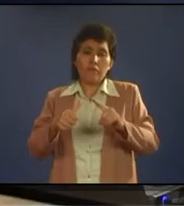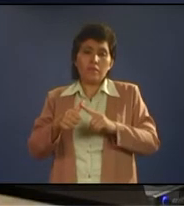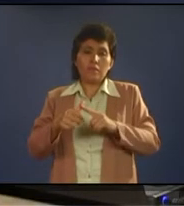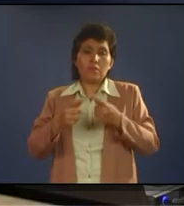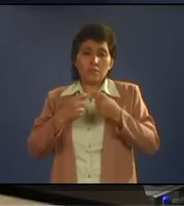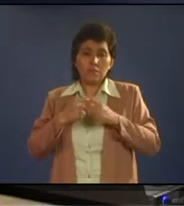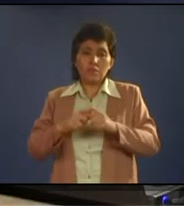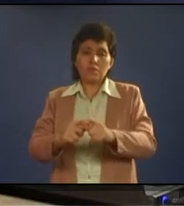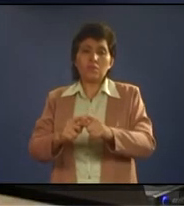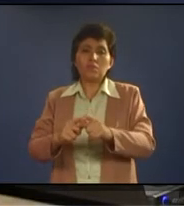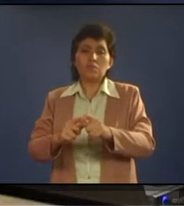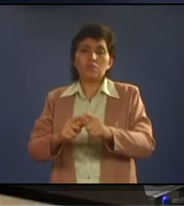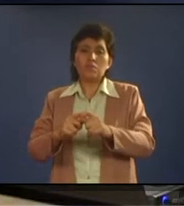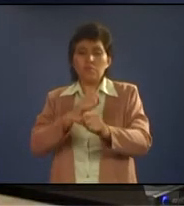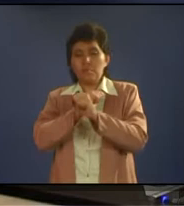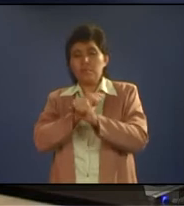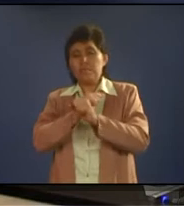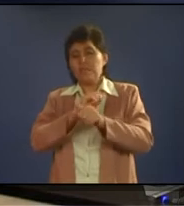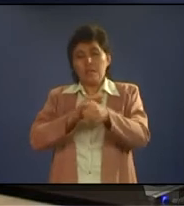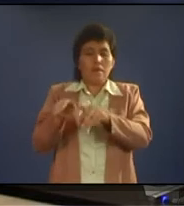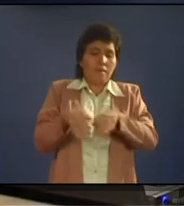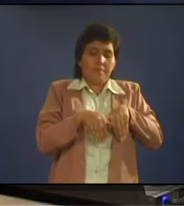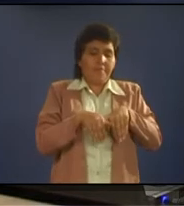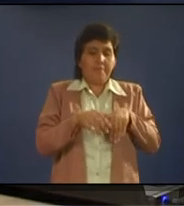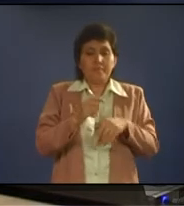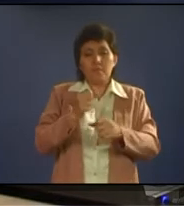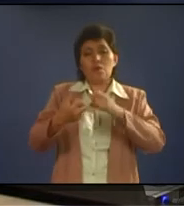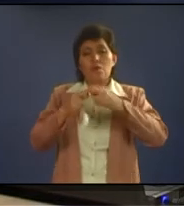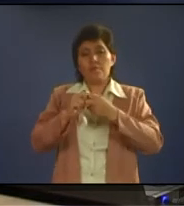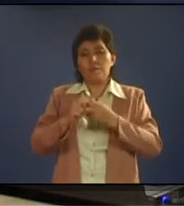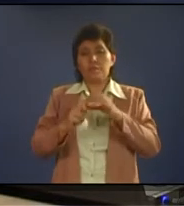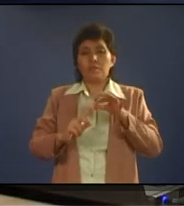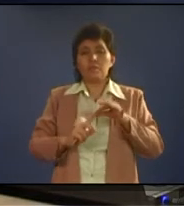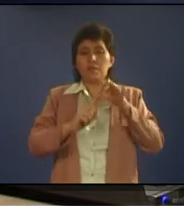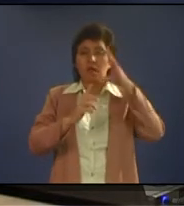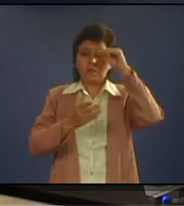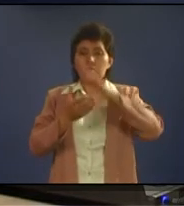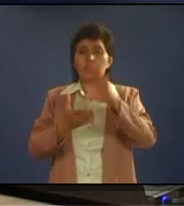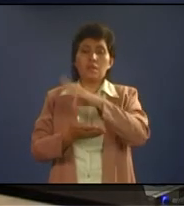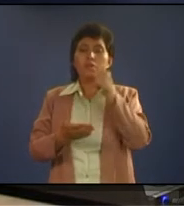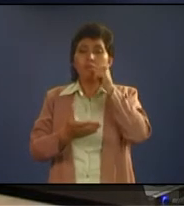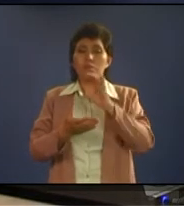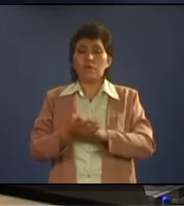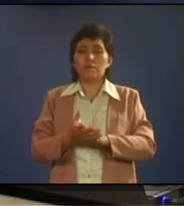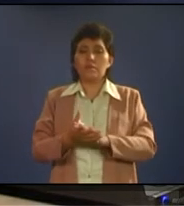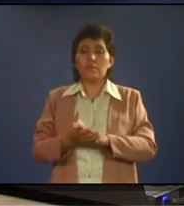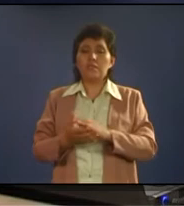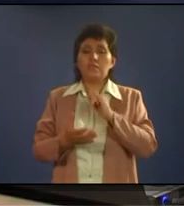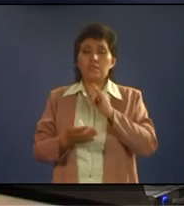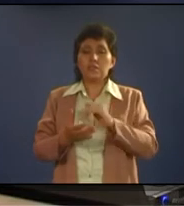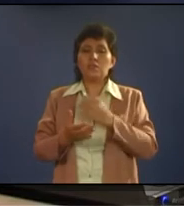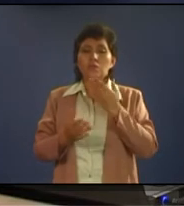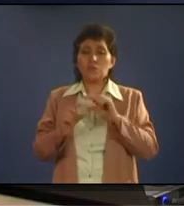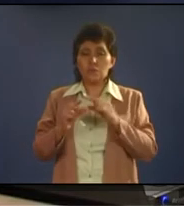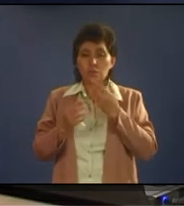is just try to prevent conflict if it's possible. That's why, especially husband and wife, it is a group. It